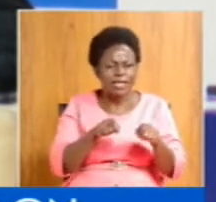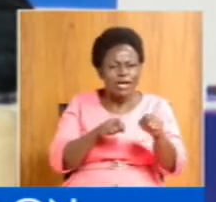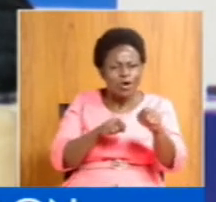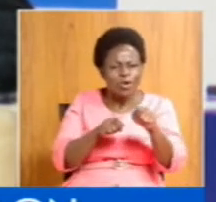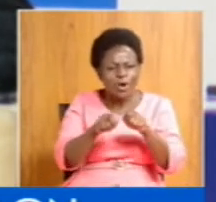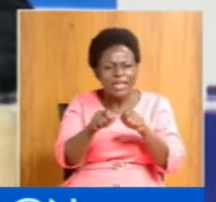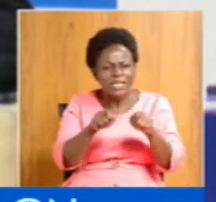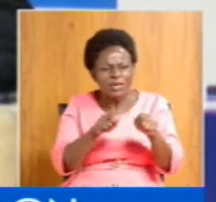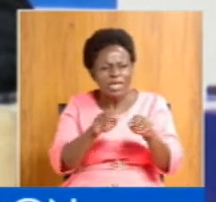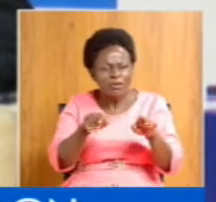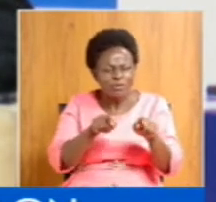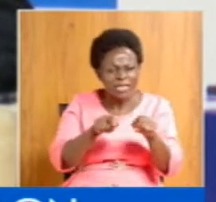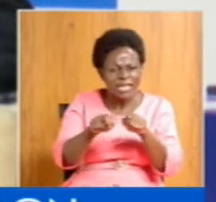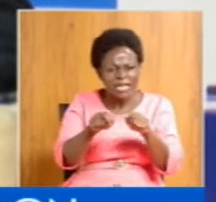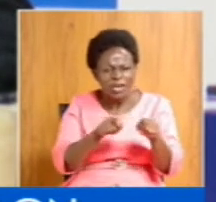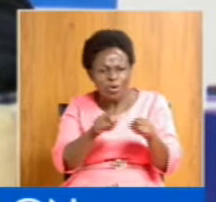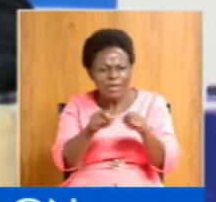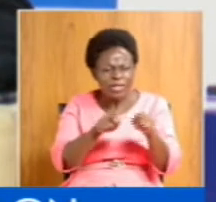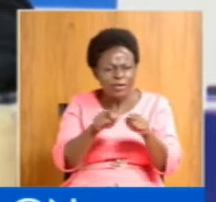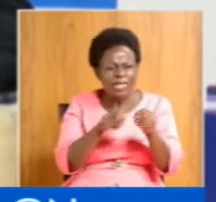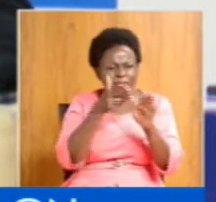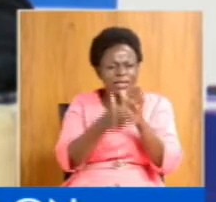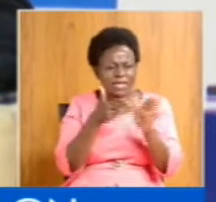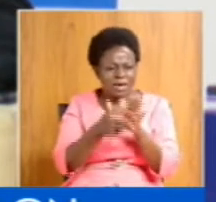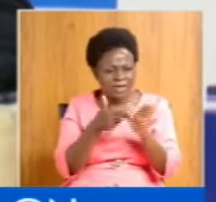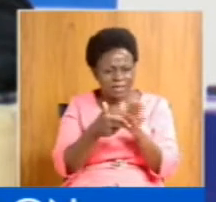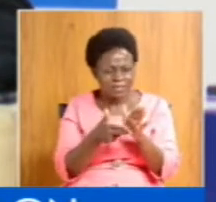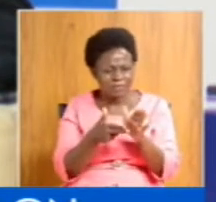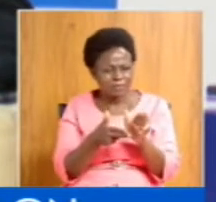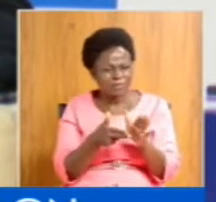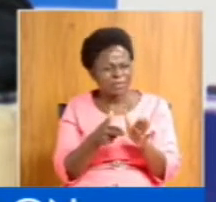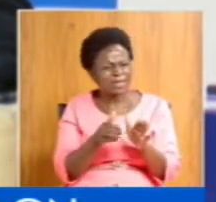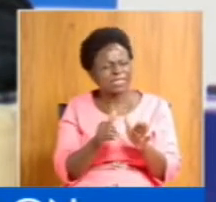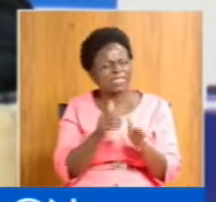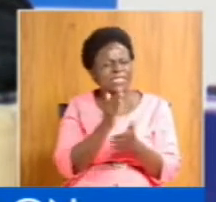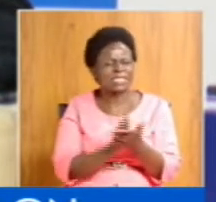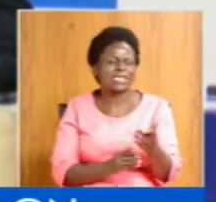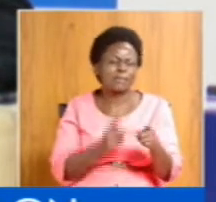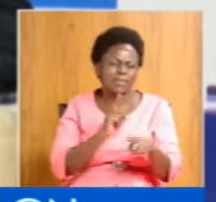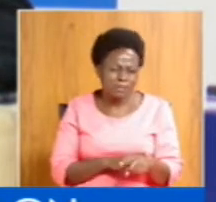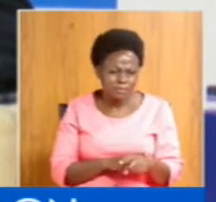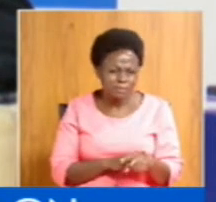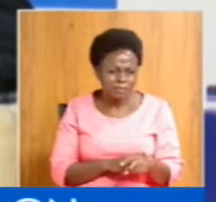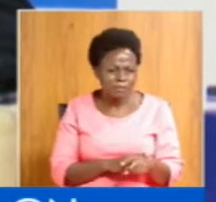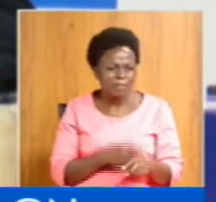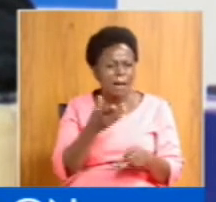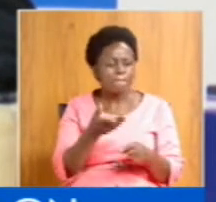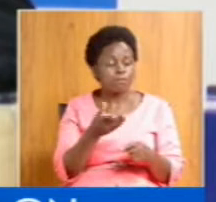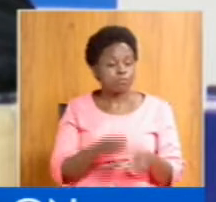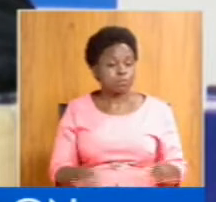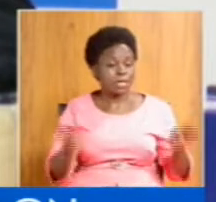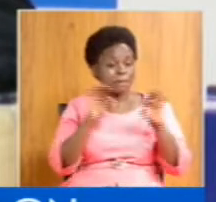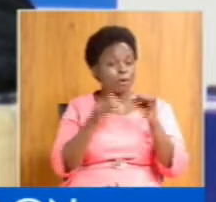how do we regulate media so that at least sometimes there is vital